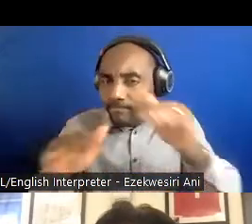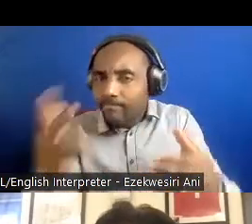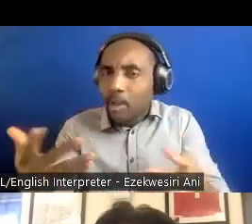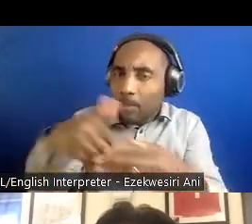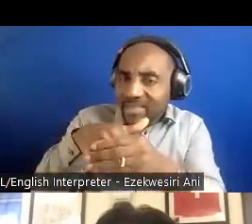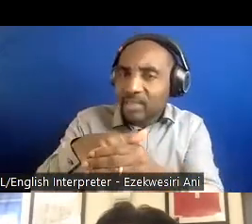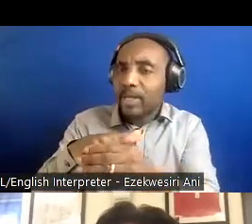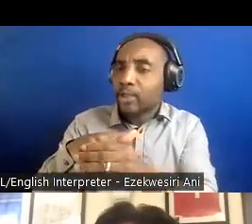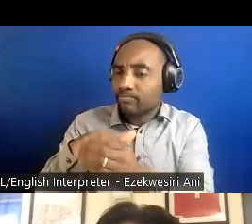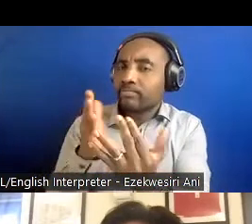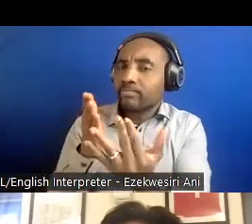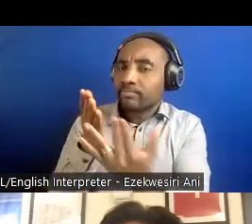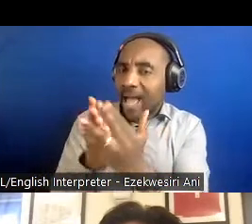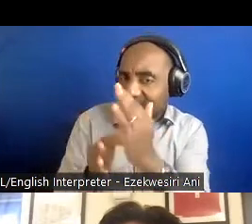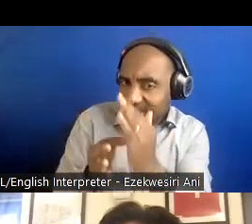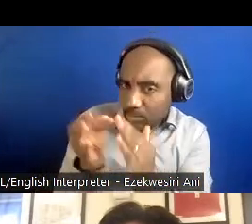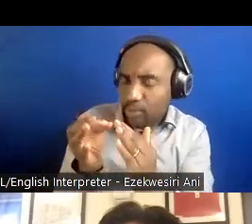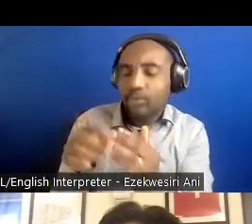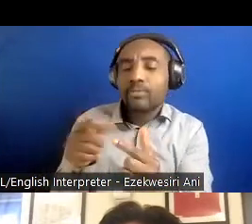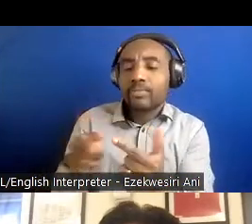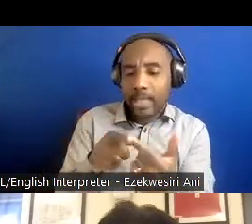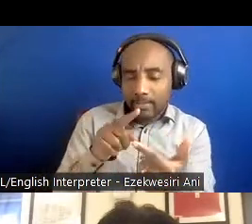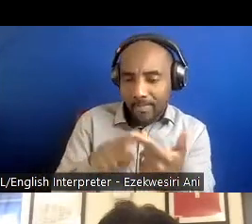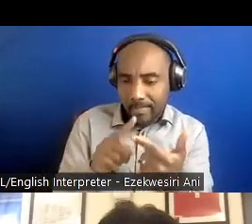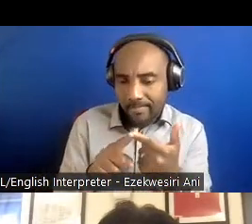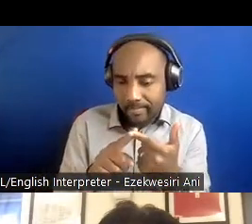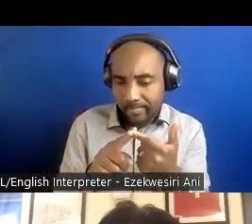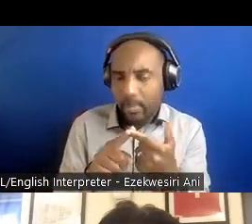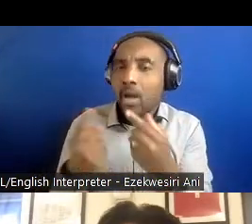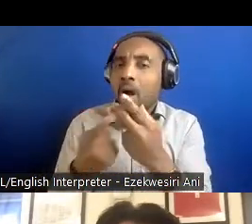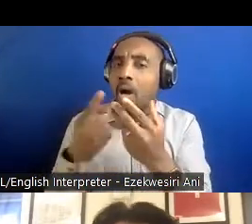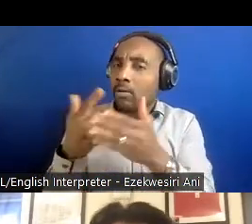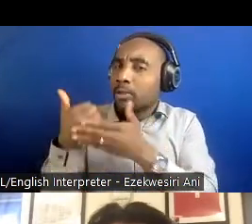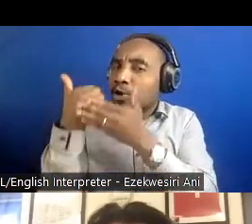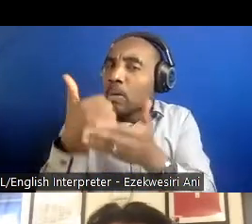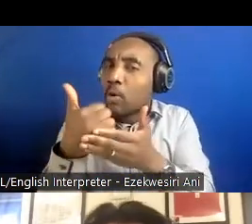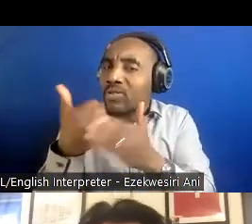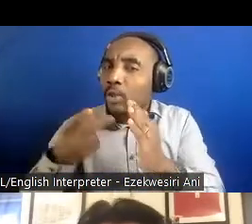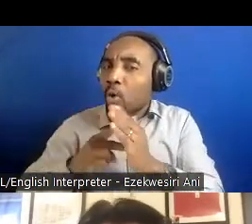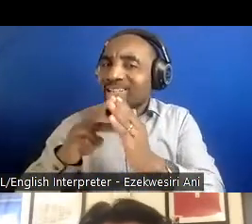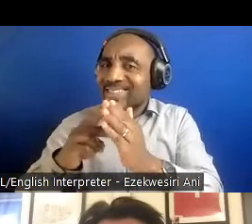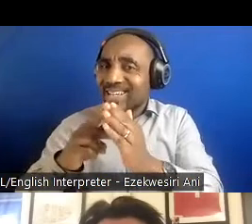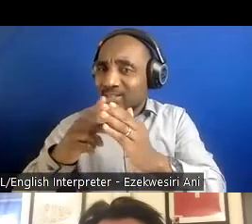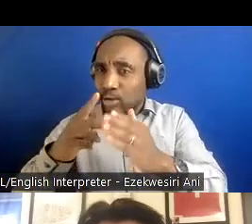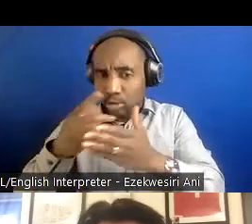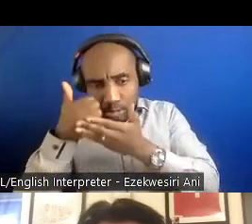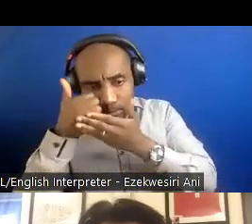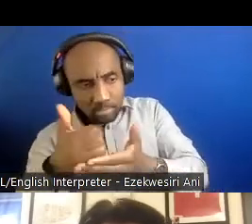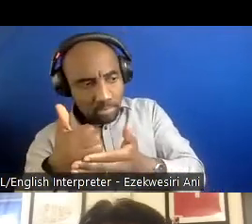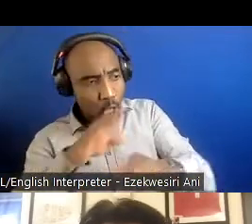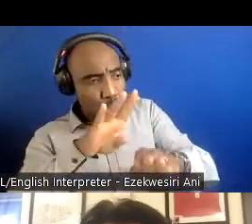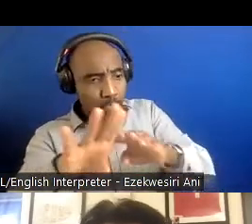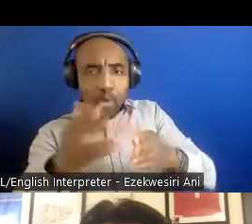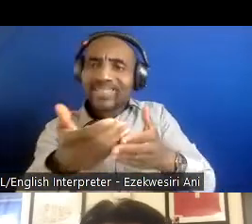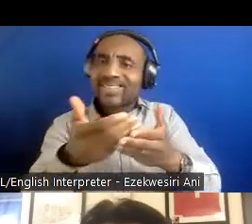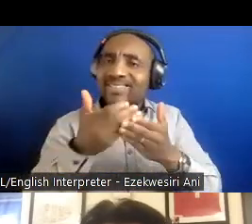and improving access, we've also been working with our arm's length bodies to make the sports sector a safe and inclusive place for